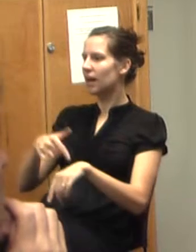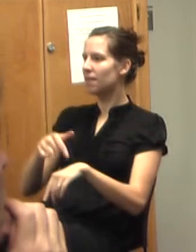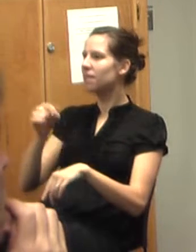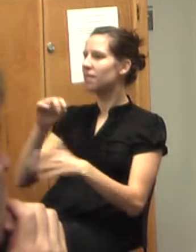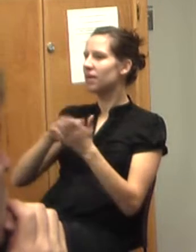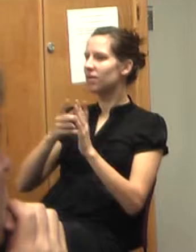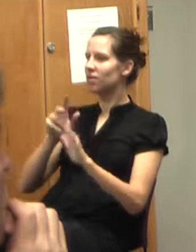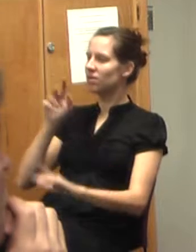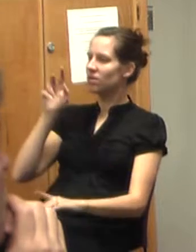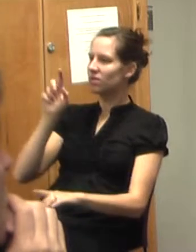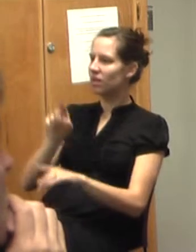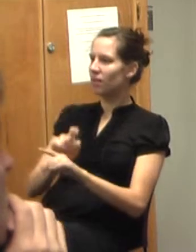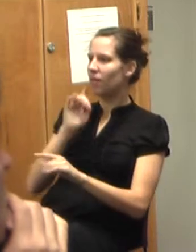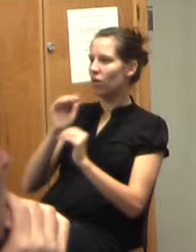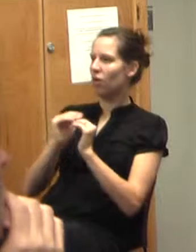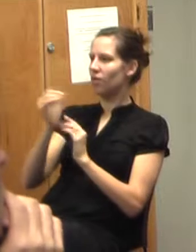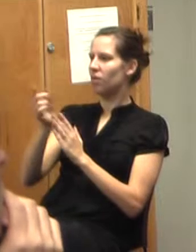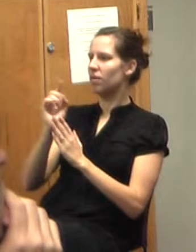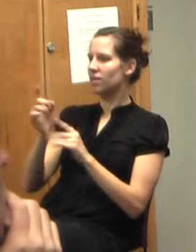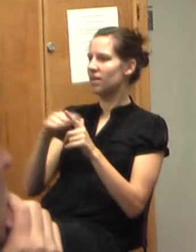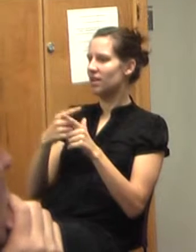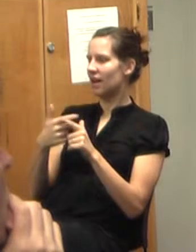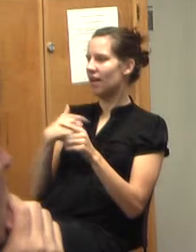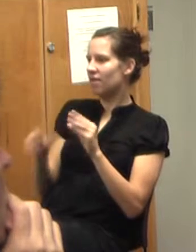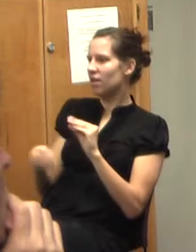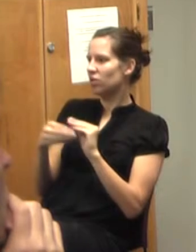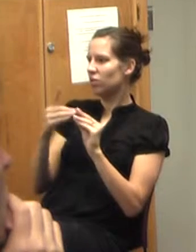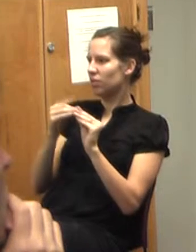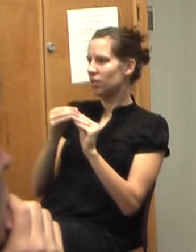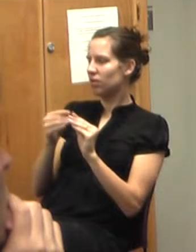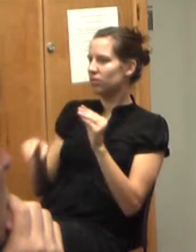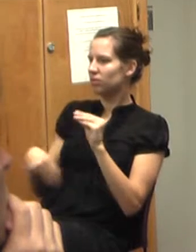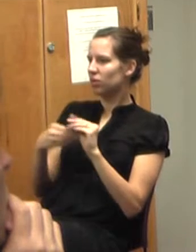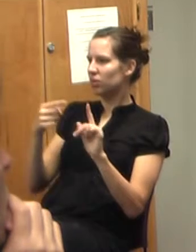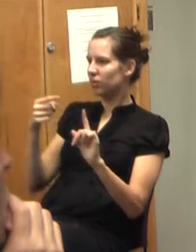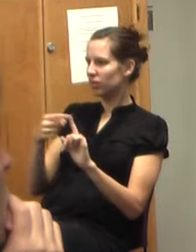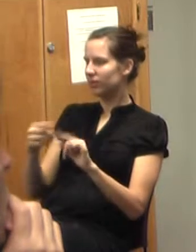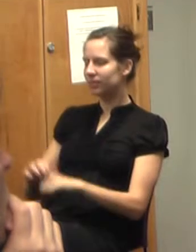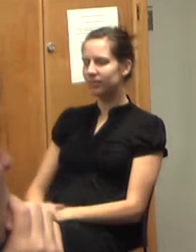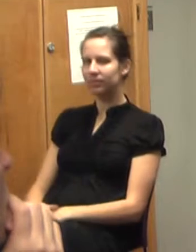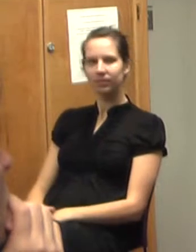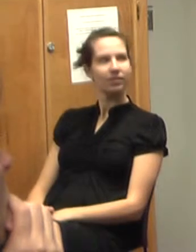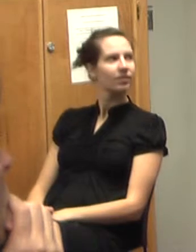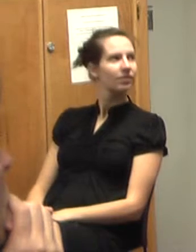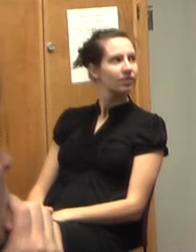stay on top for over a minute, you get an extra bonus point.